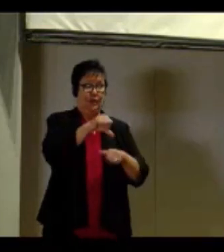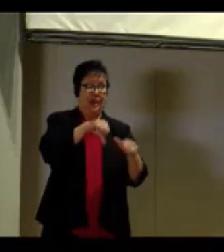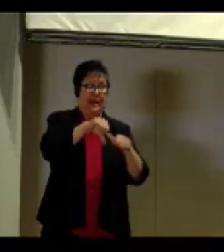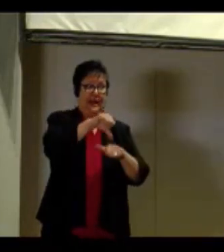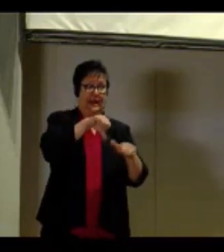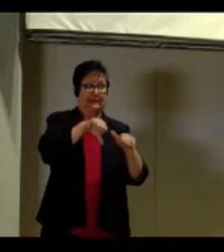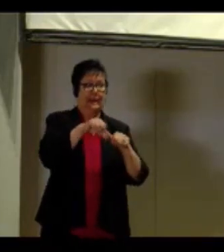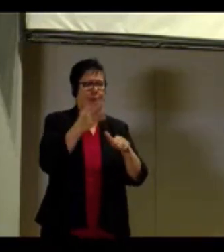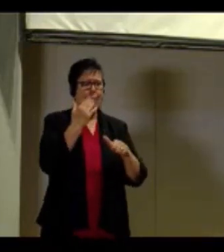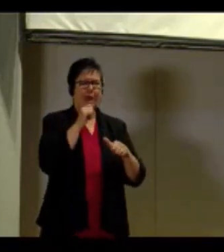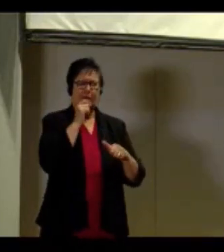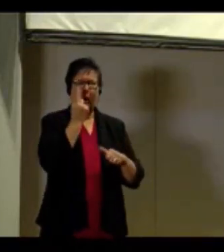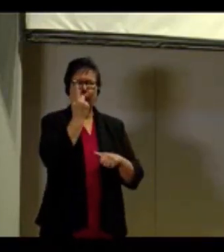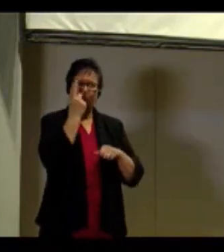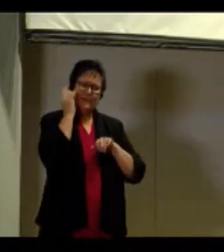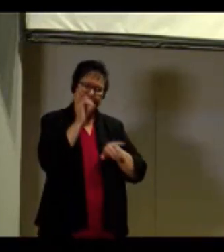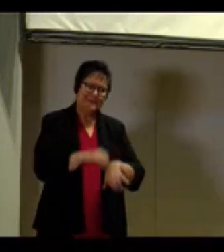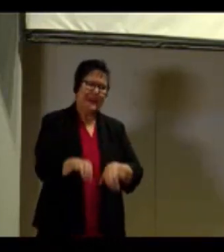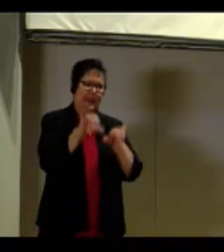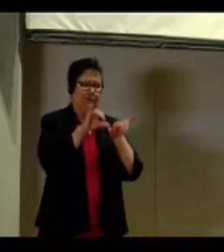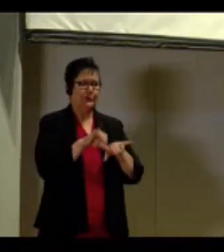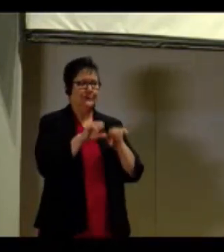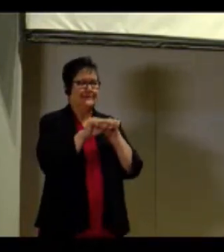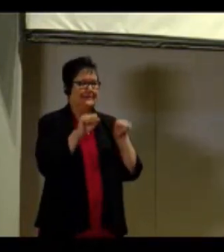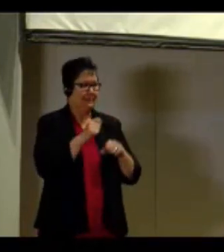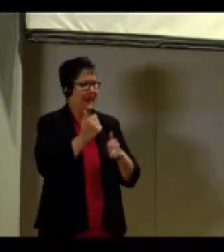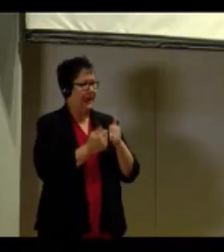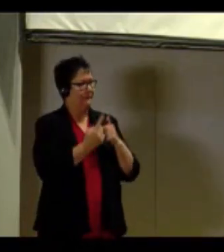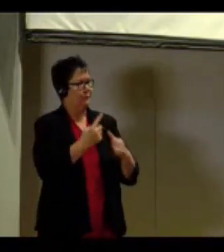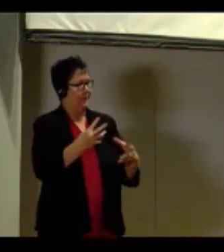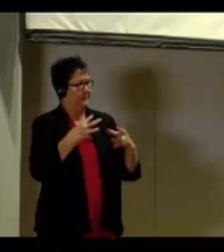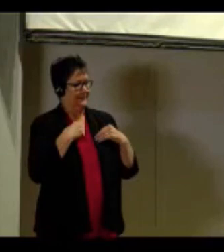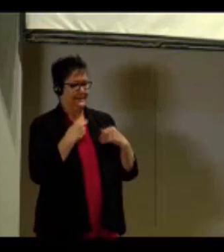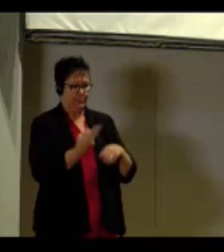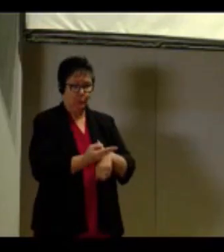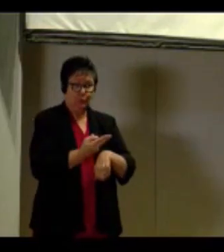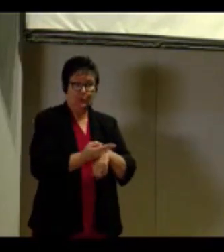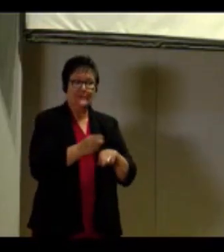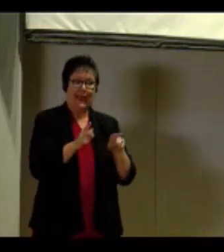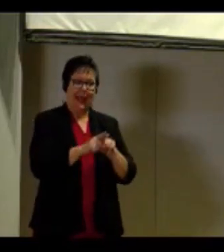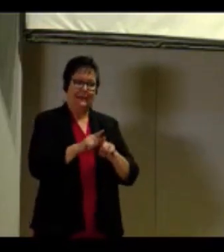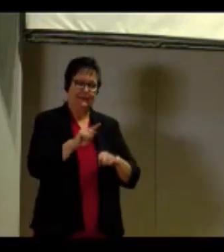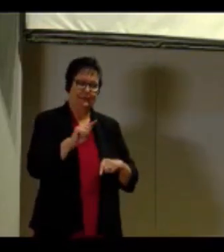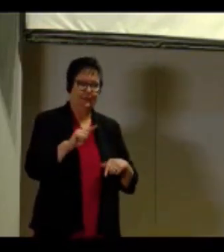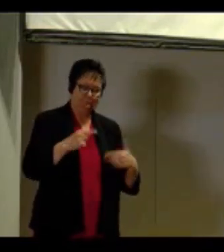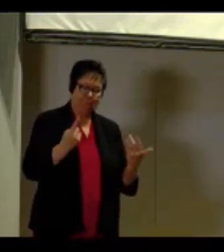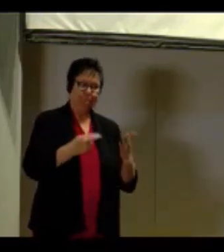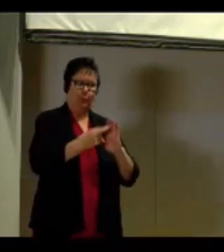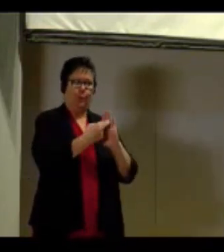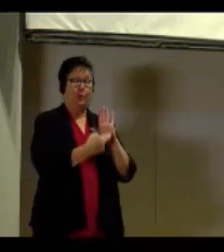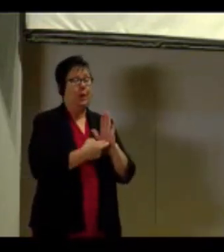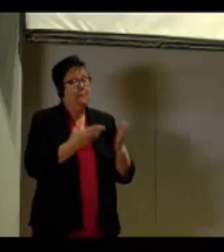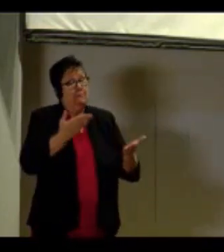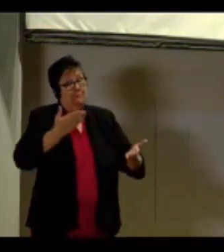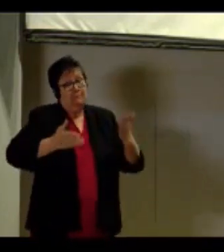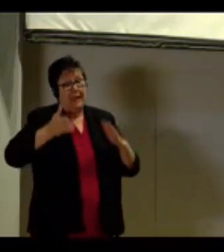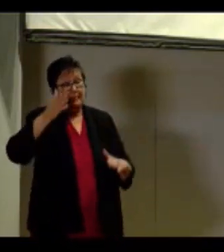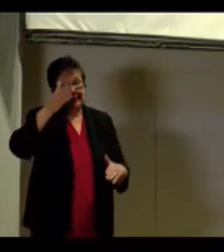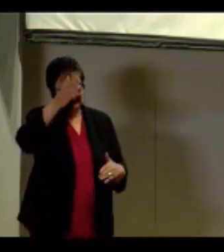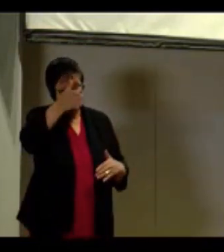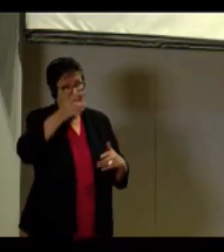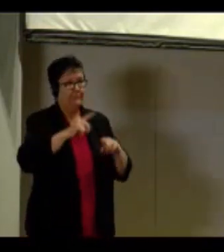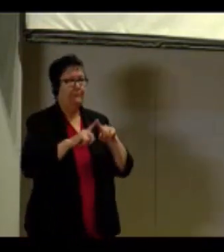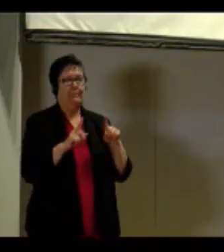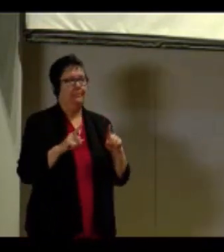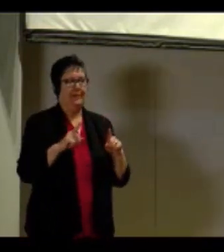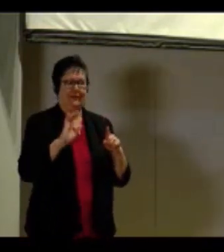can't we just have one standardized system that sort of everybody accepts as the rule? And maybe we're moving in that direction, but